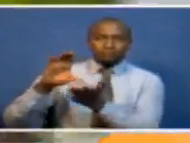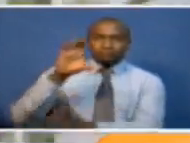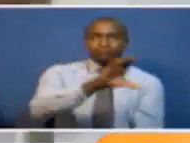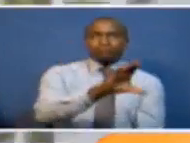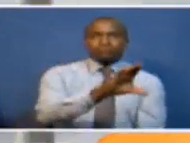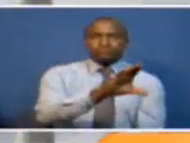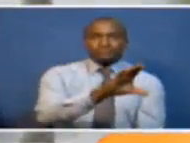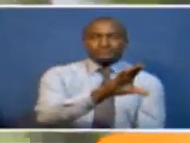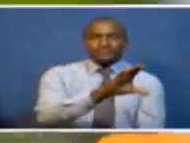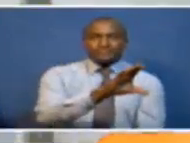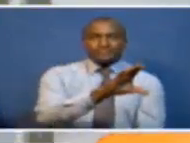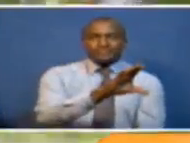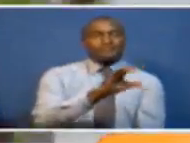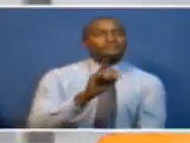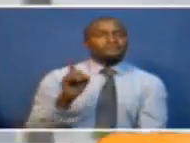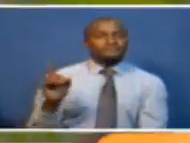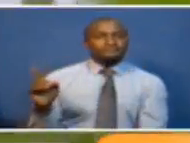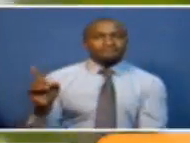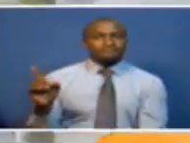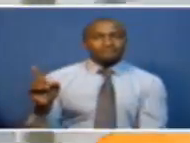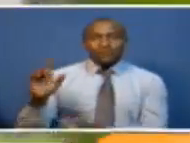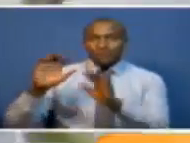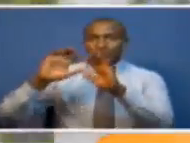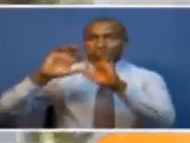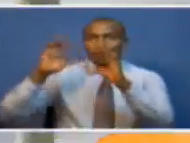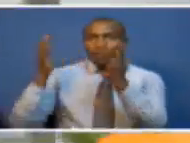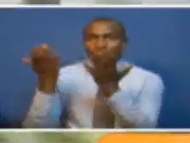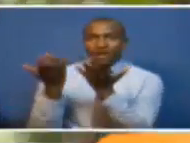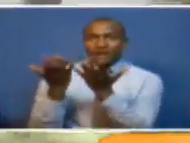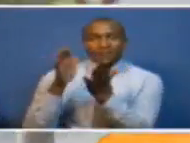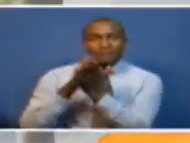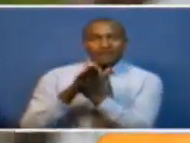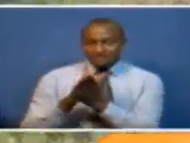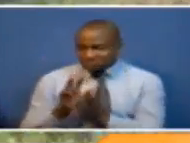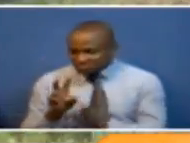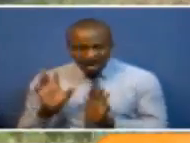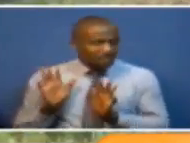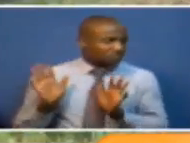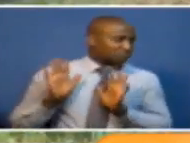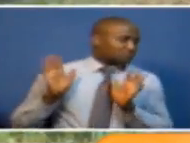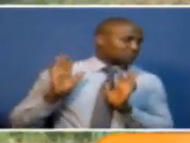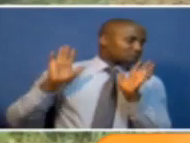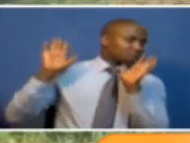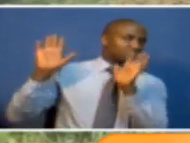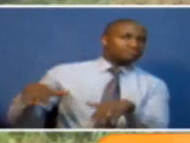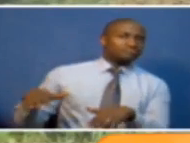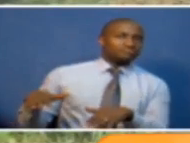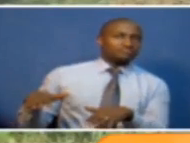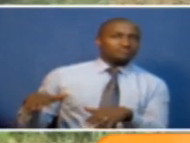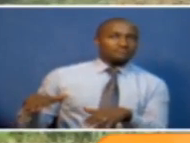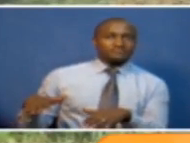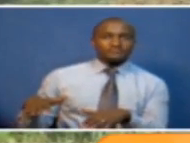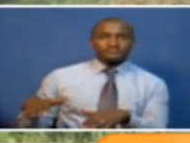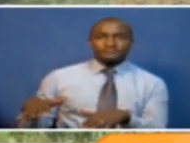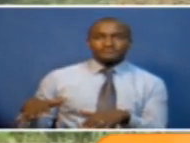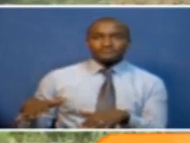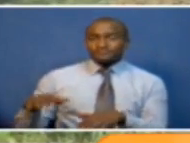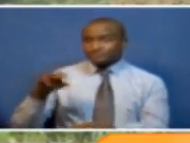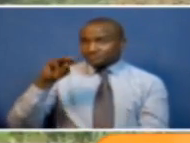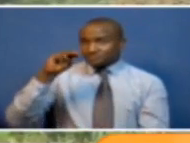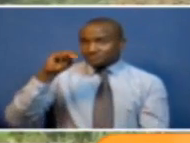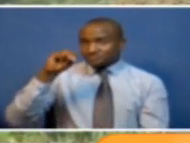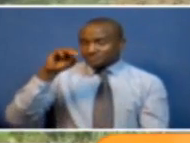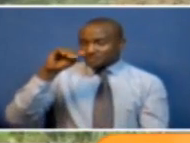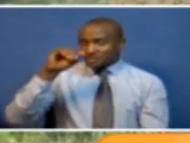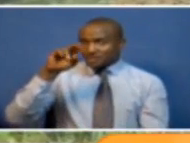And this after the World Bank had rejected the proposal. Now, in case you're wondering why Marsabit County was chosen